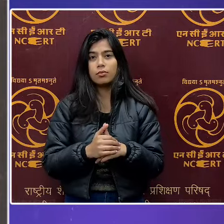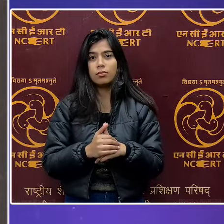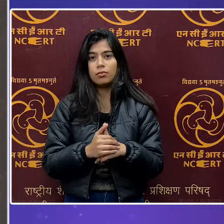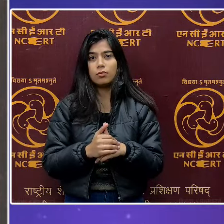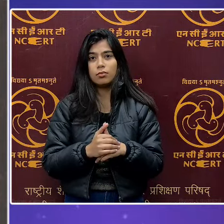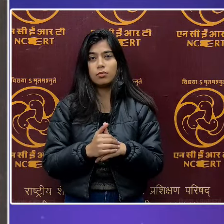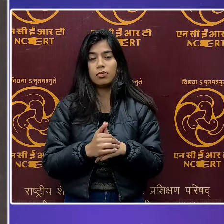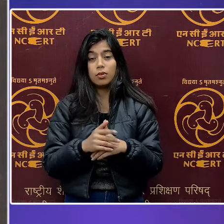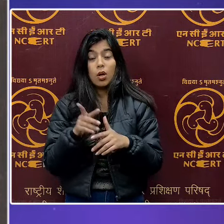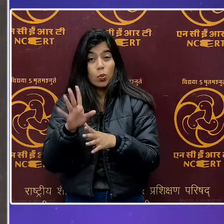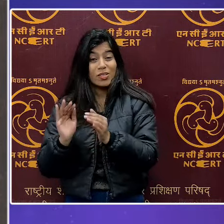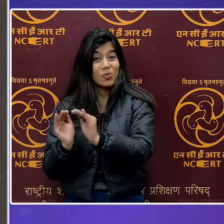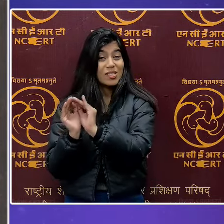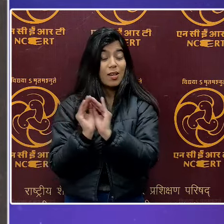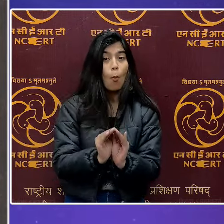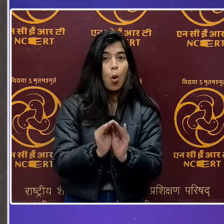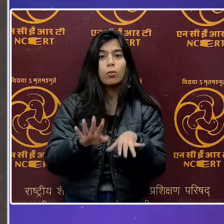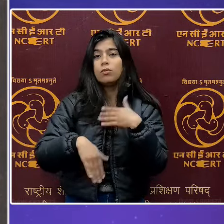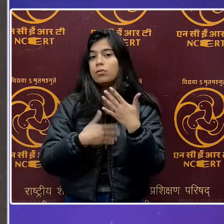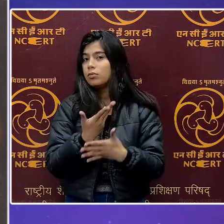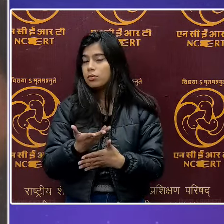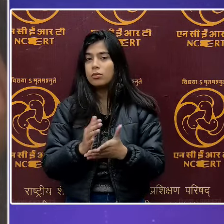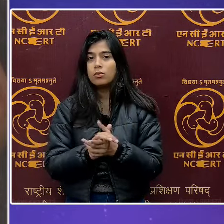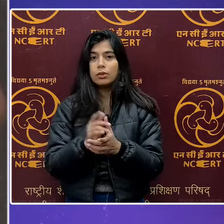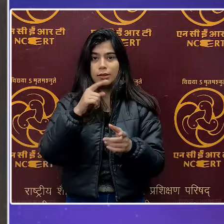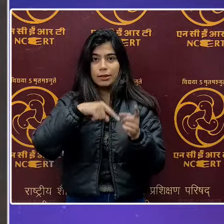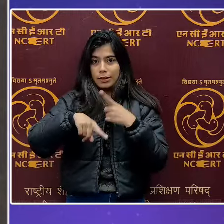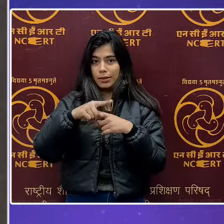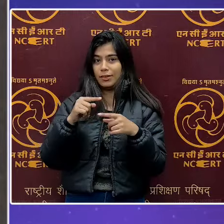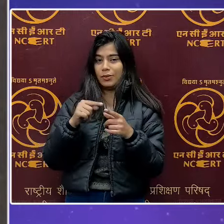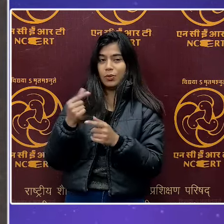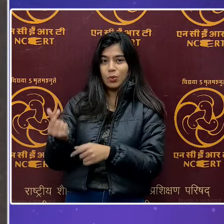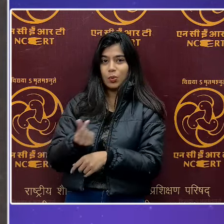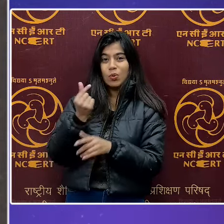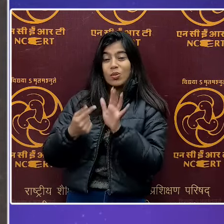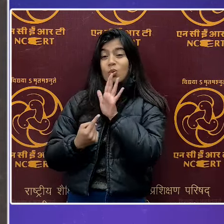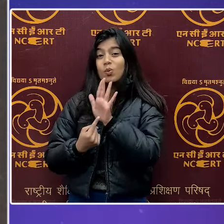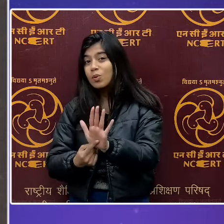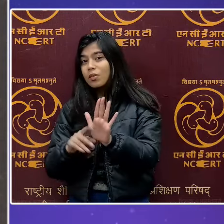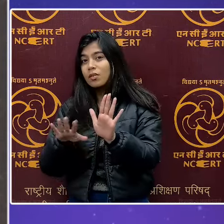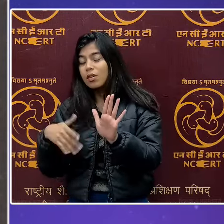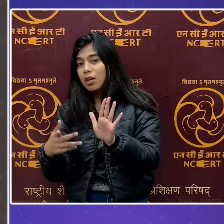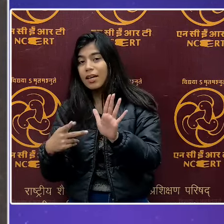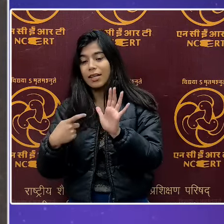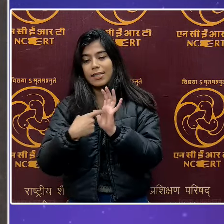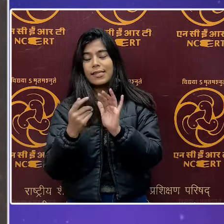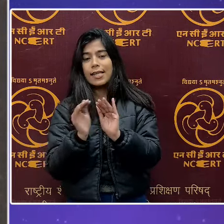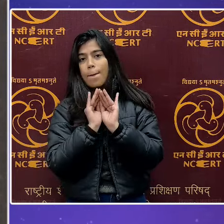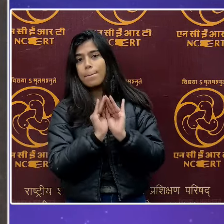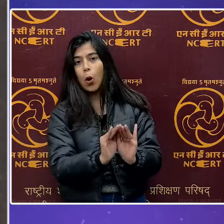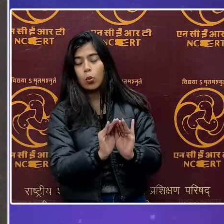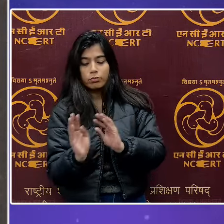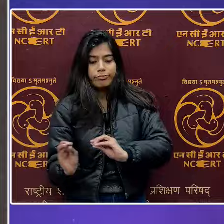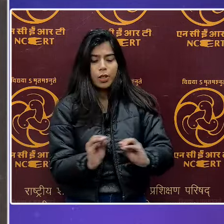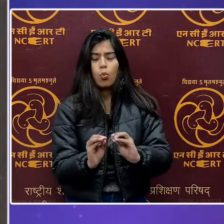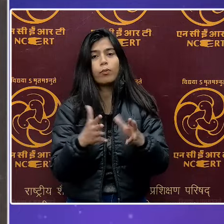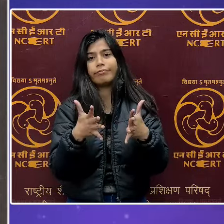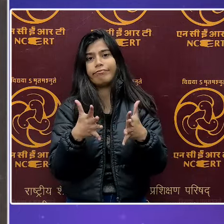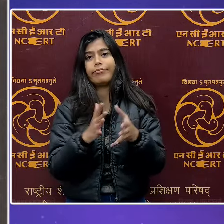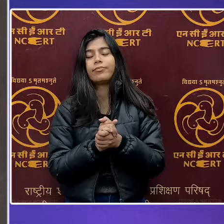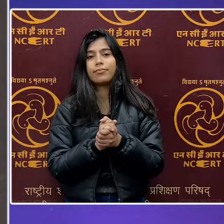a rigid support. The shading which I am drawing here represents it is a rigid support, it is not moving. And